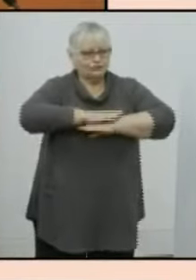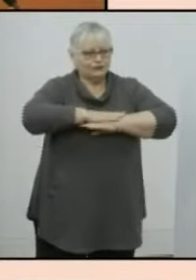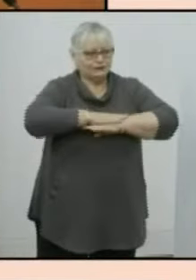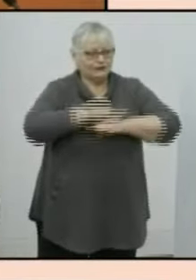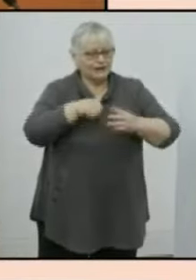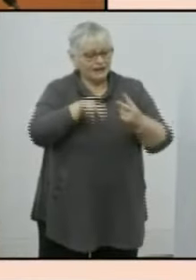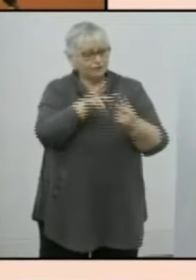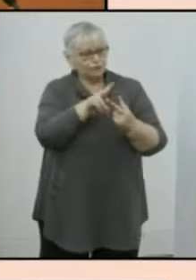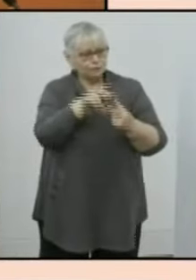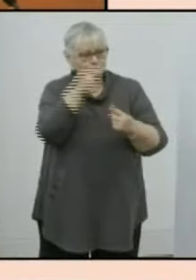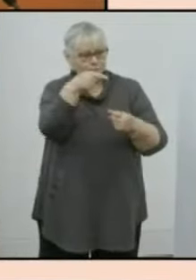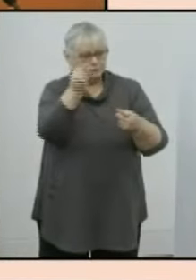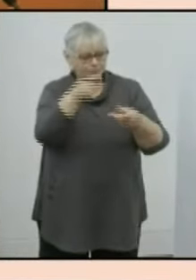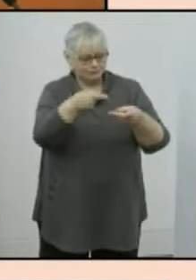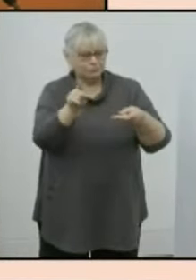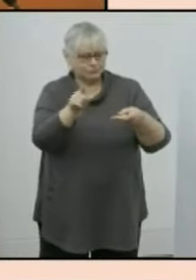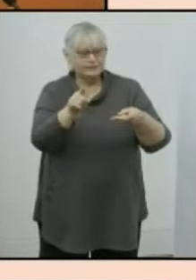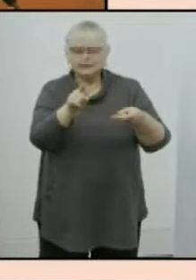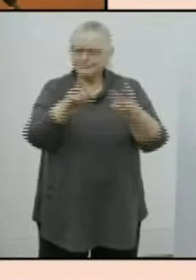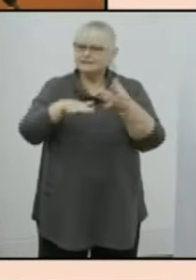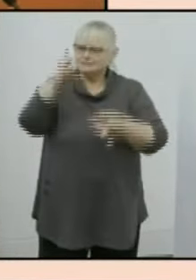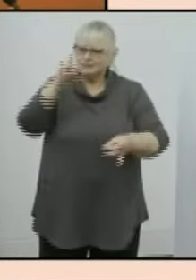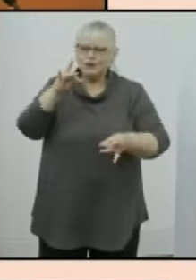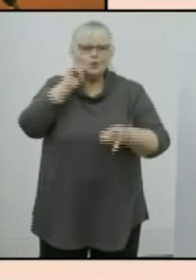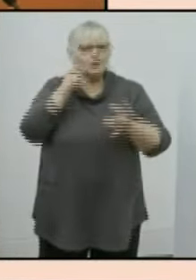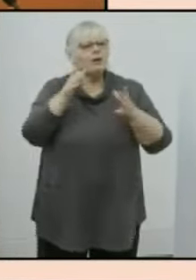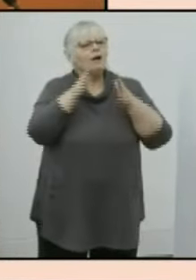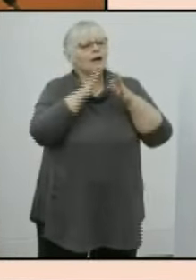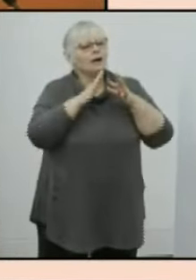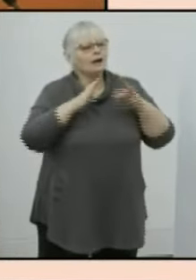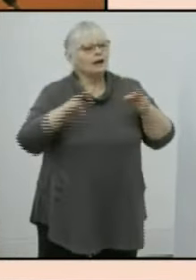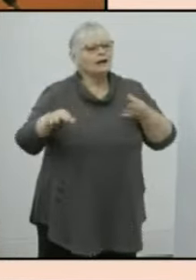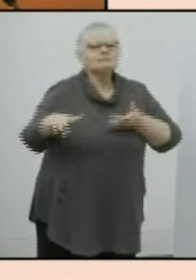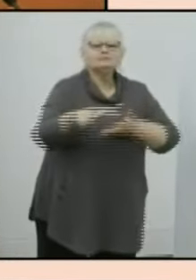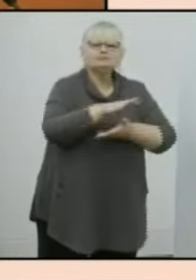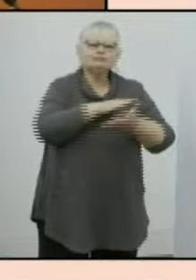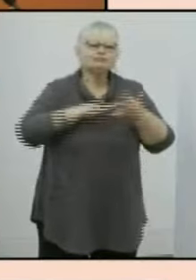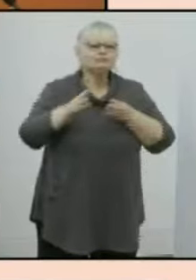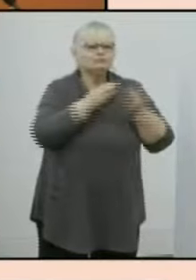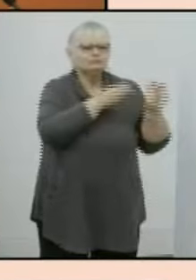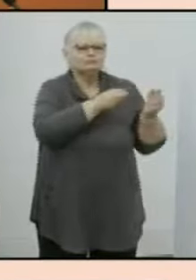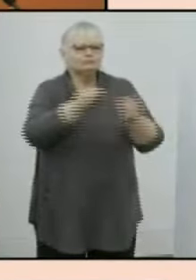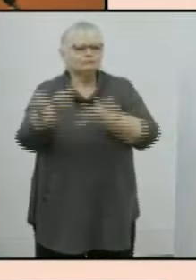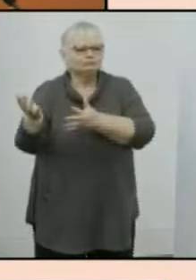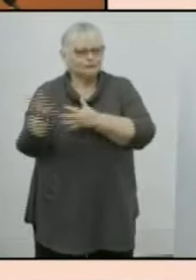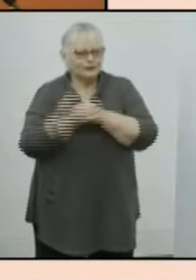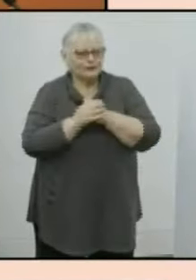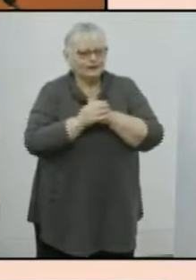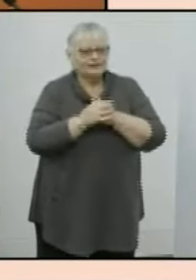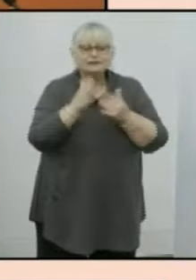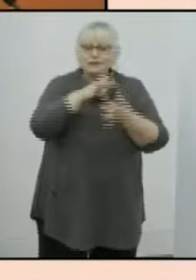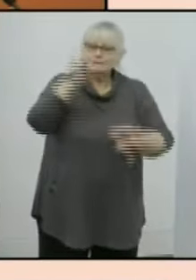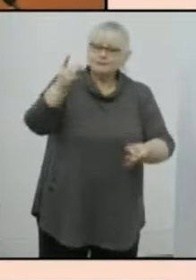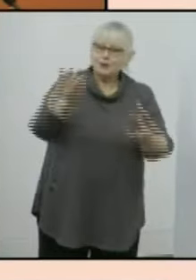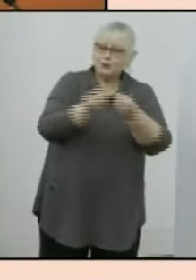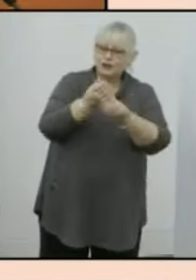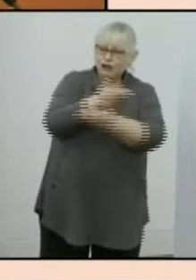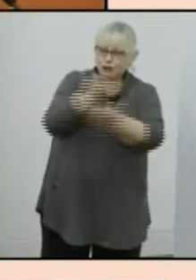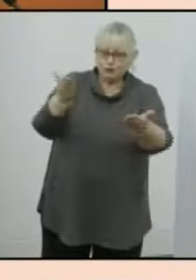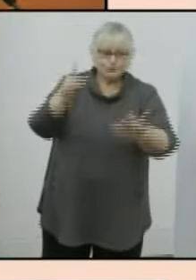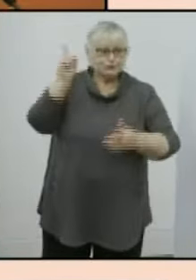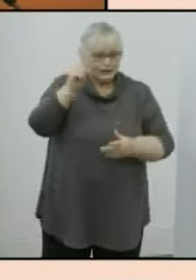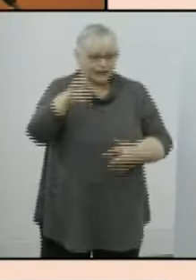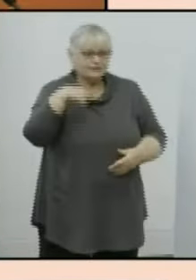if you do these two things for us the spirits will then harmonize with your stay on normal country so may the spirits be with you today